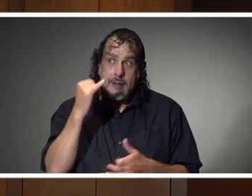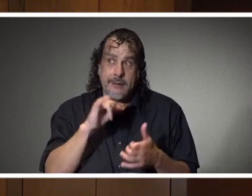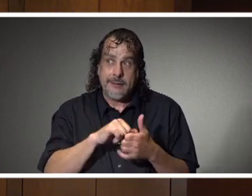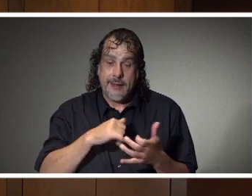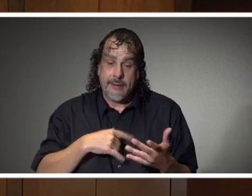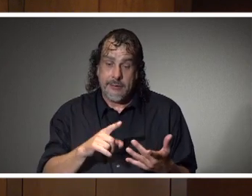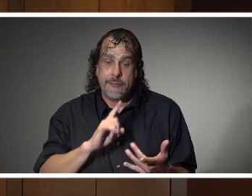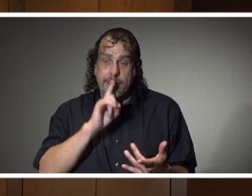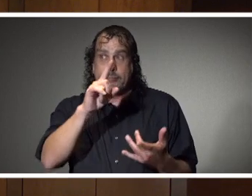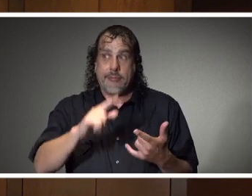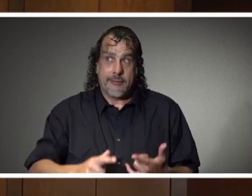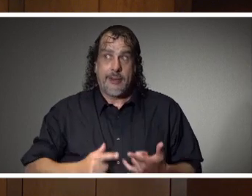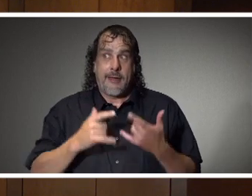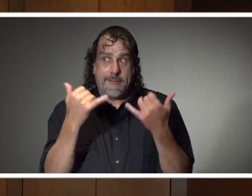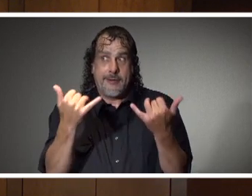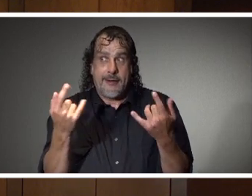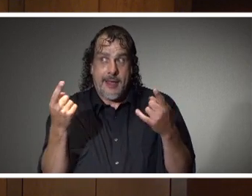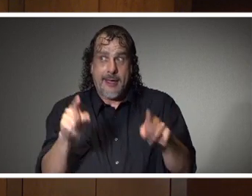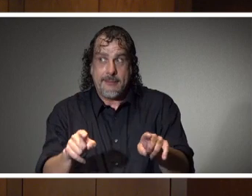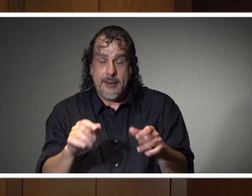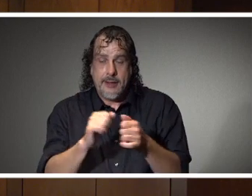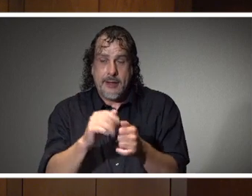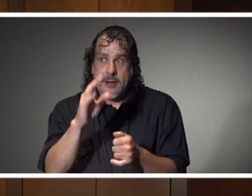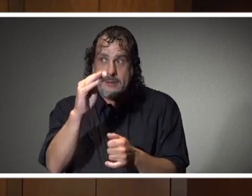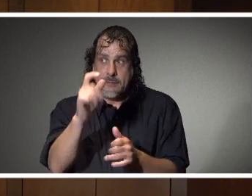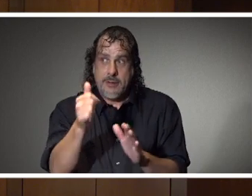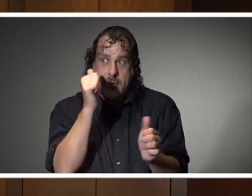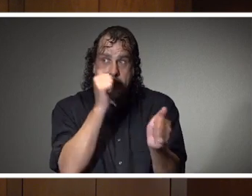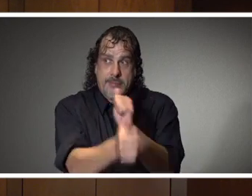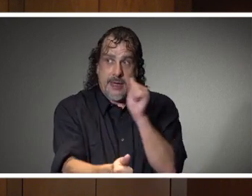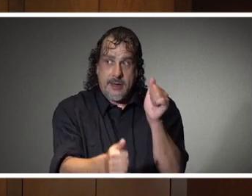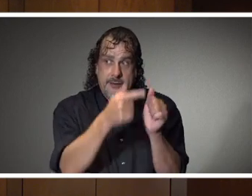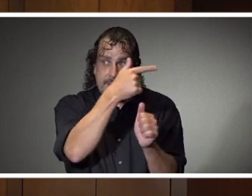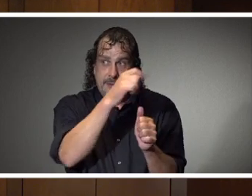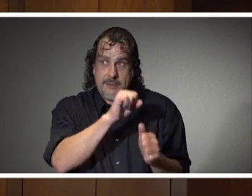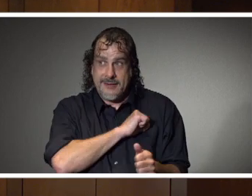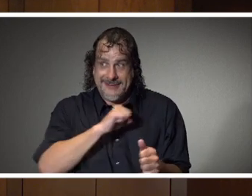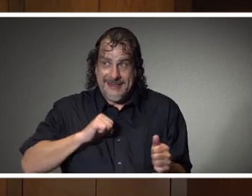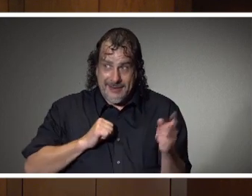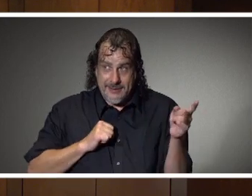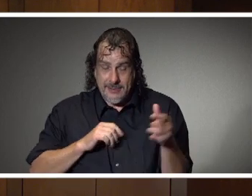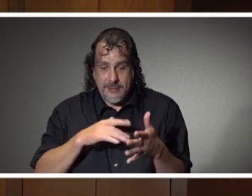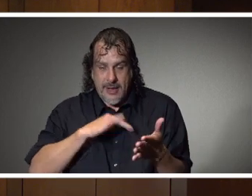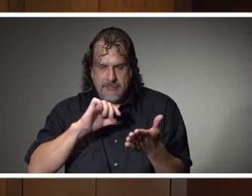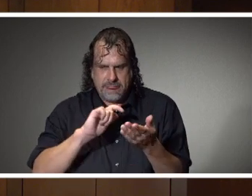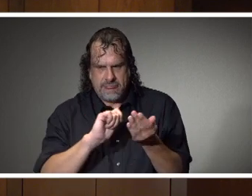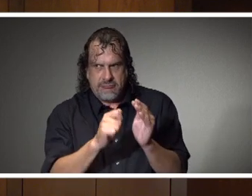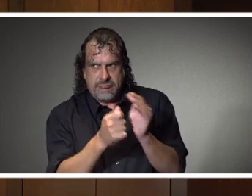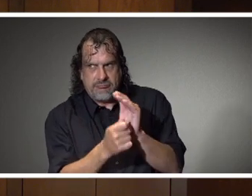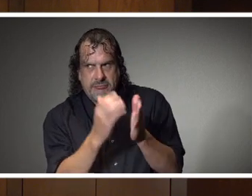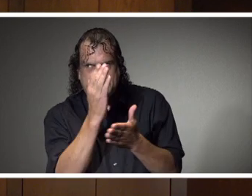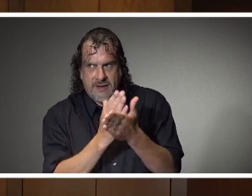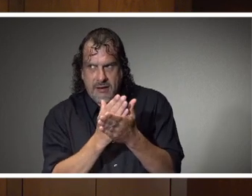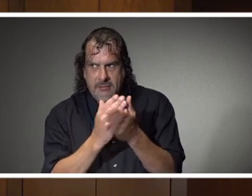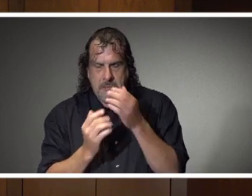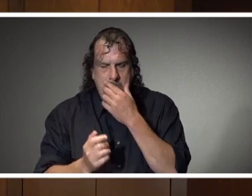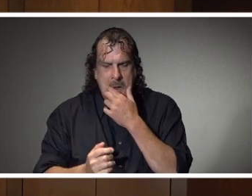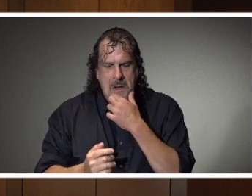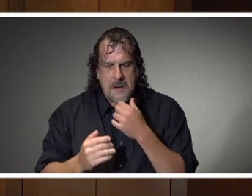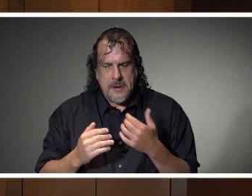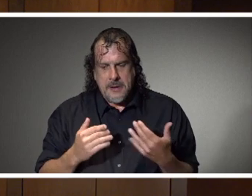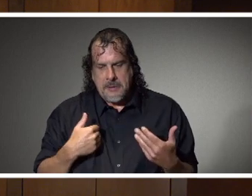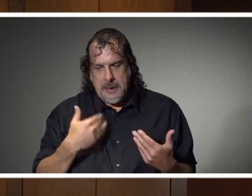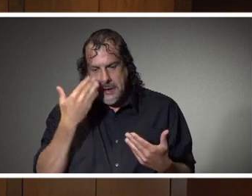into a reality as the bill passed the Senate, even though it was amended, so I'm not necessarily sure if there's going to